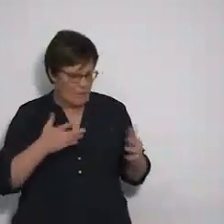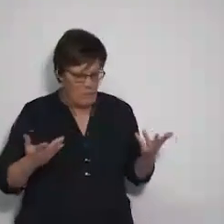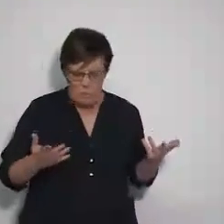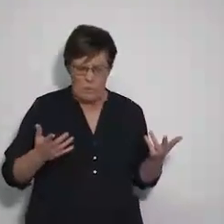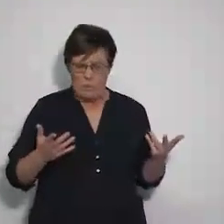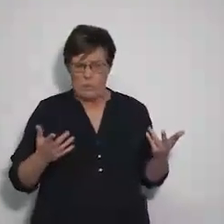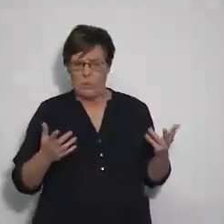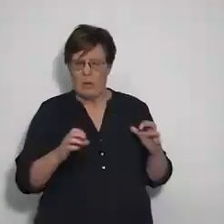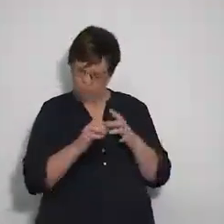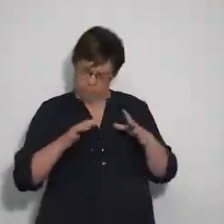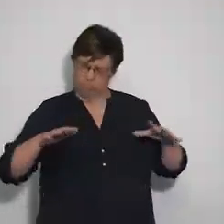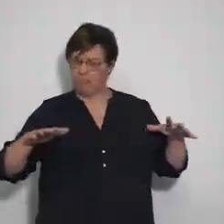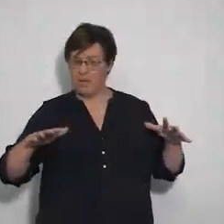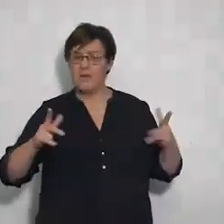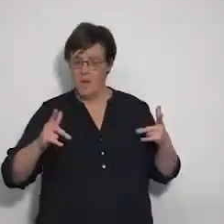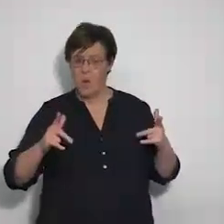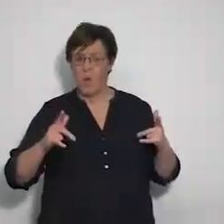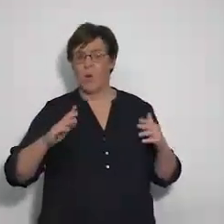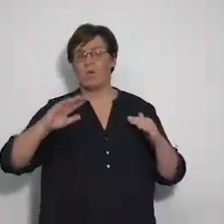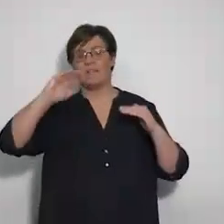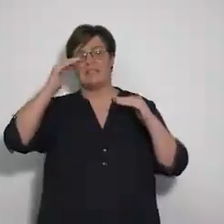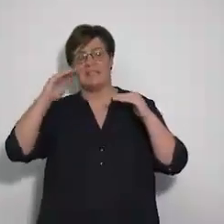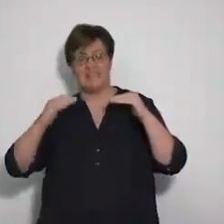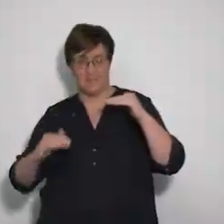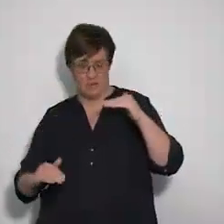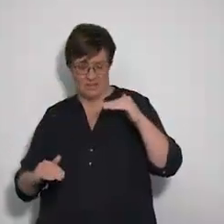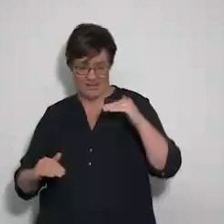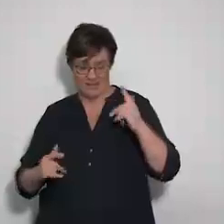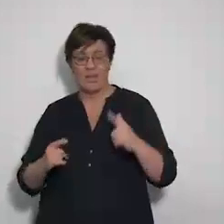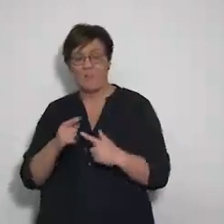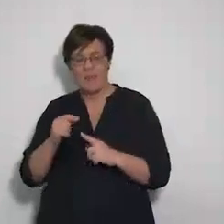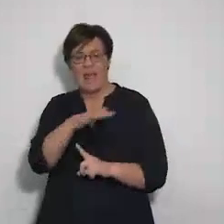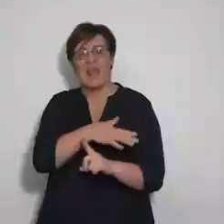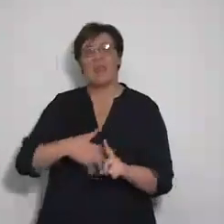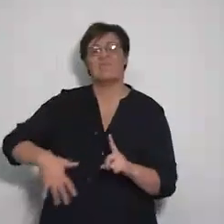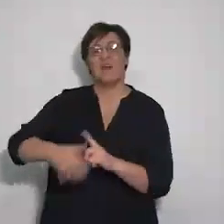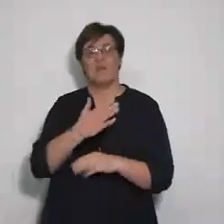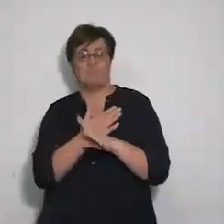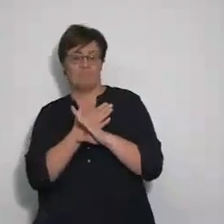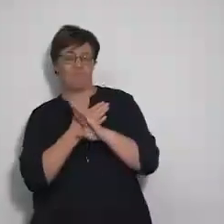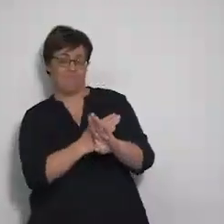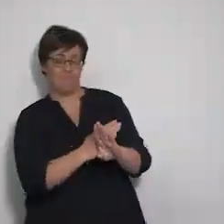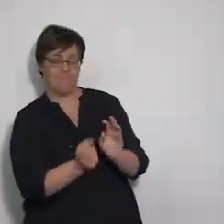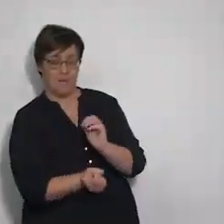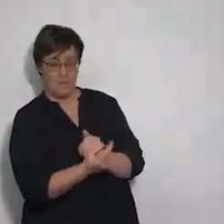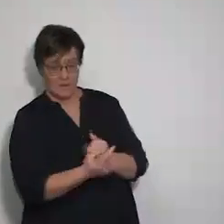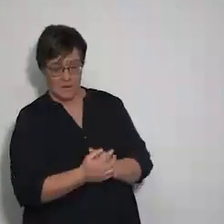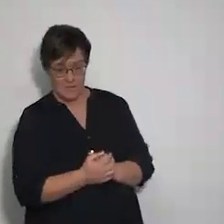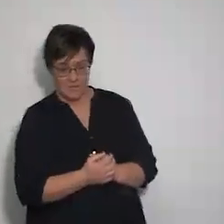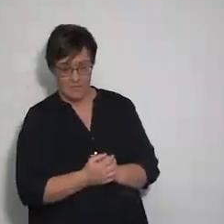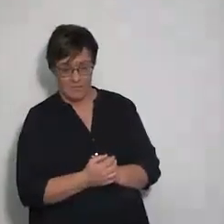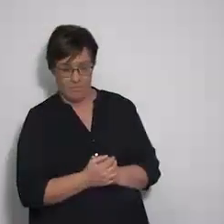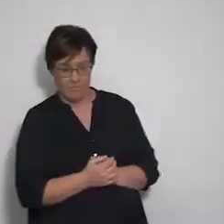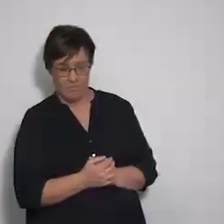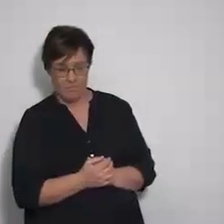slow down and we enter the decelerating phase. This thing called environmental